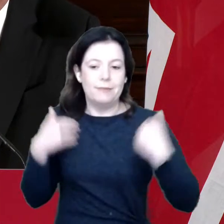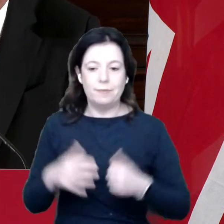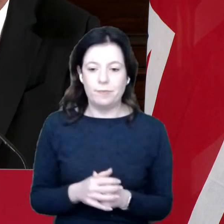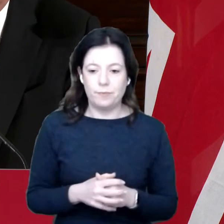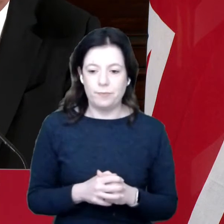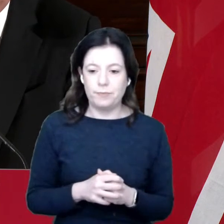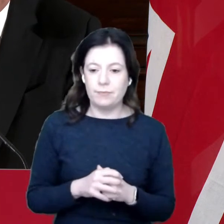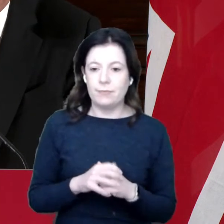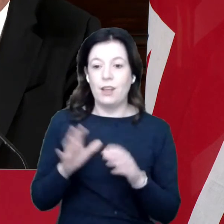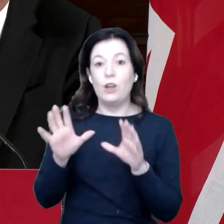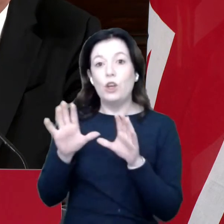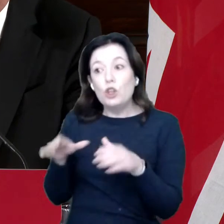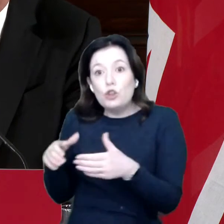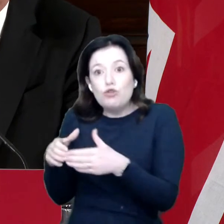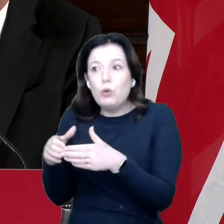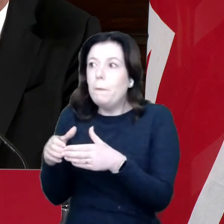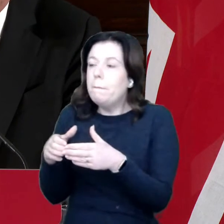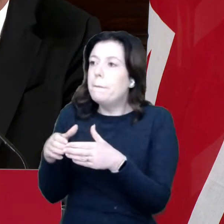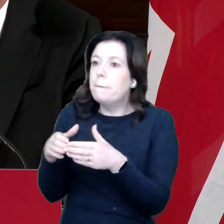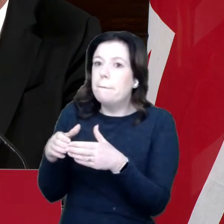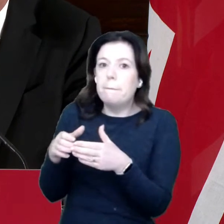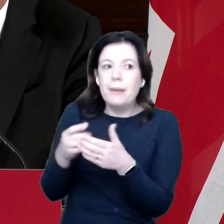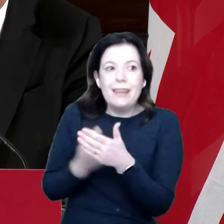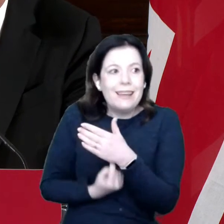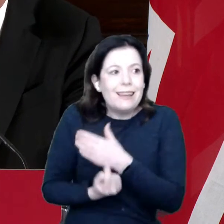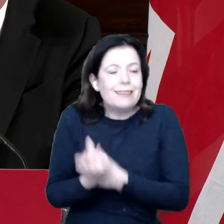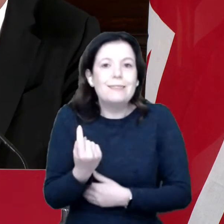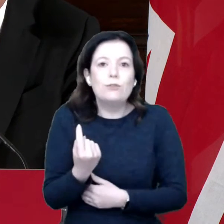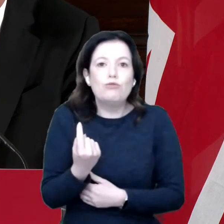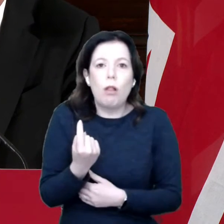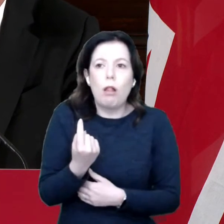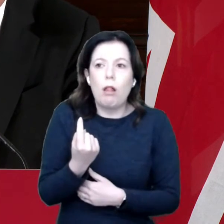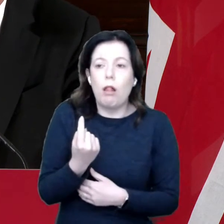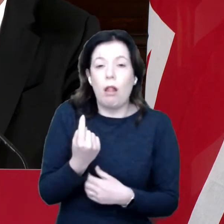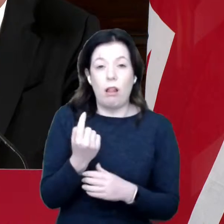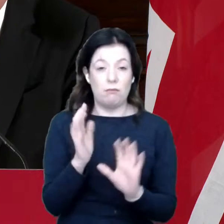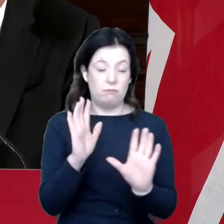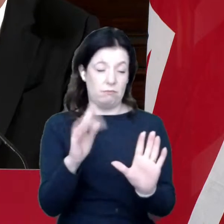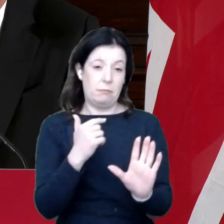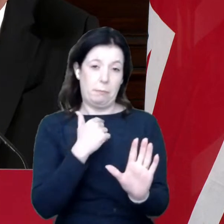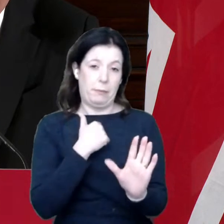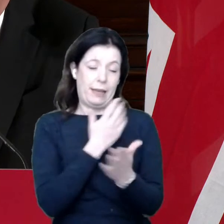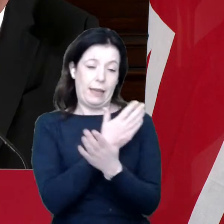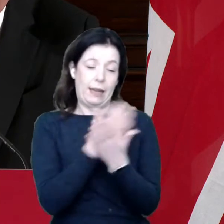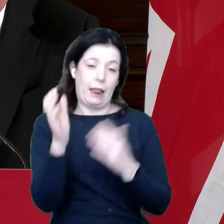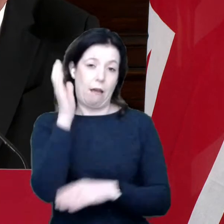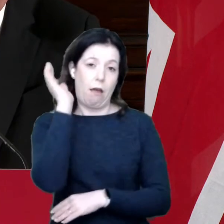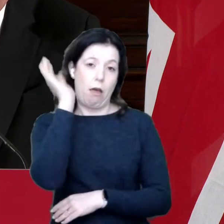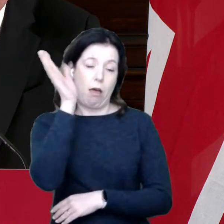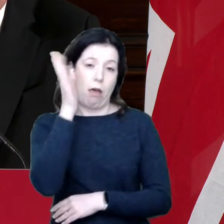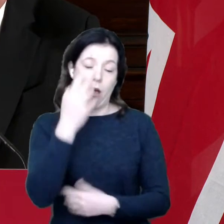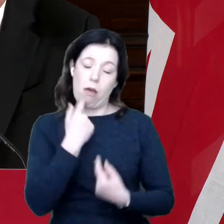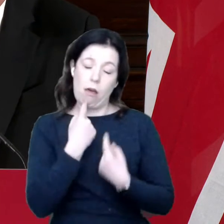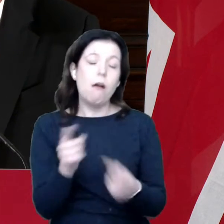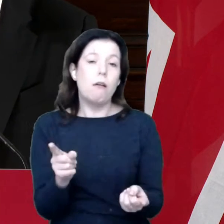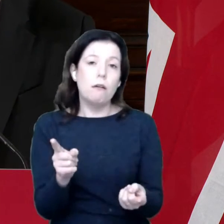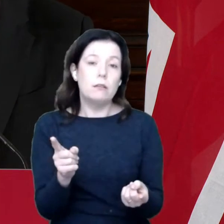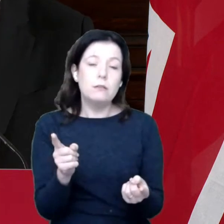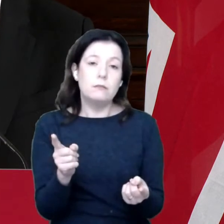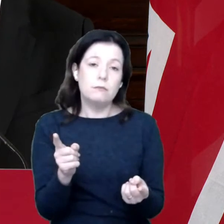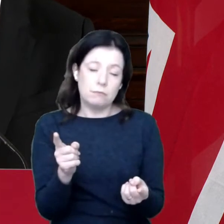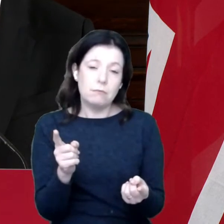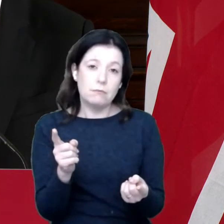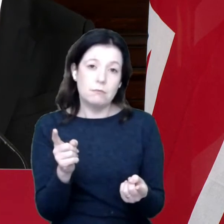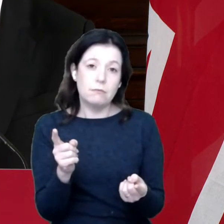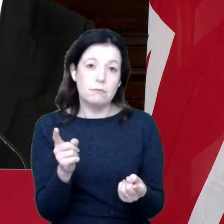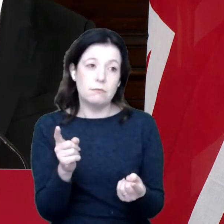group or individual in the Labour Party, I think the message from this morning couldn't be clearer.